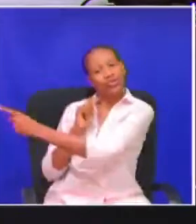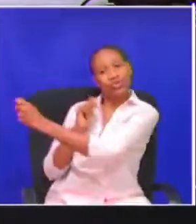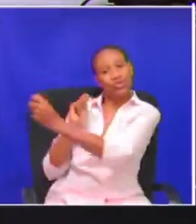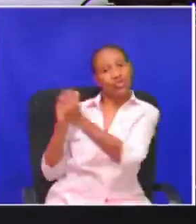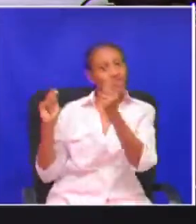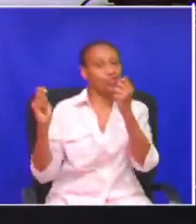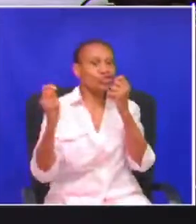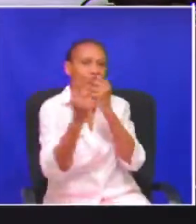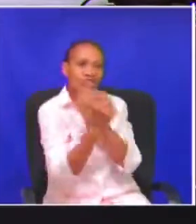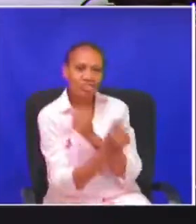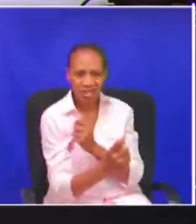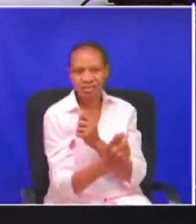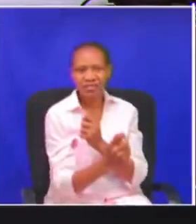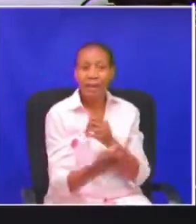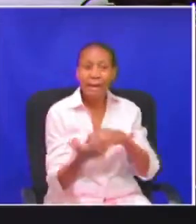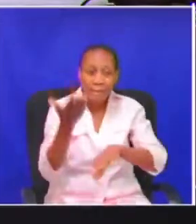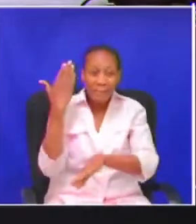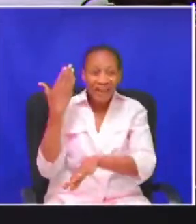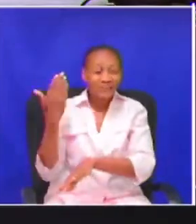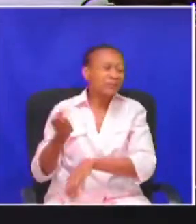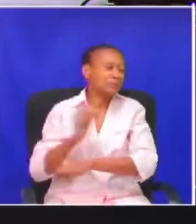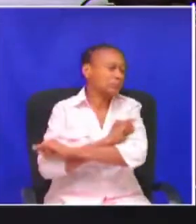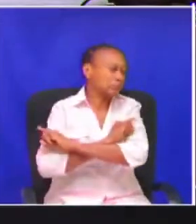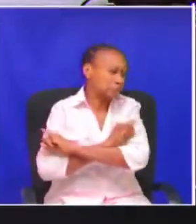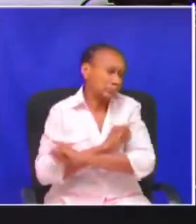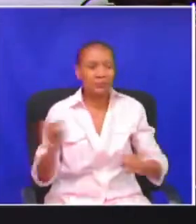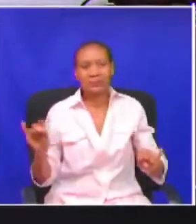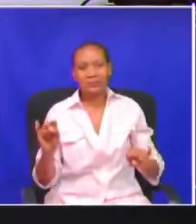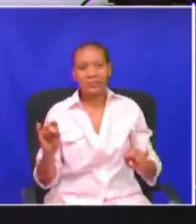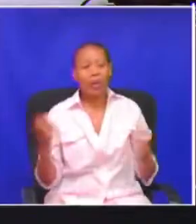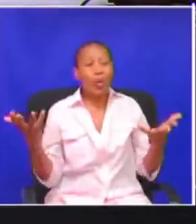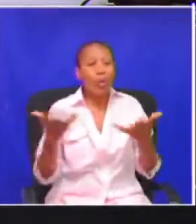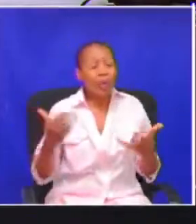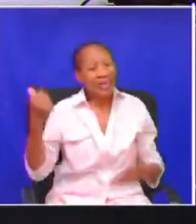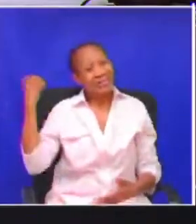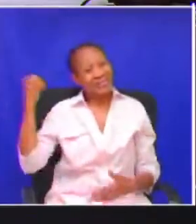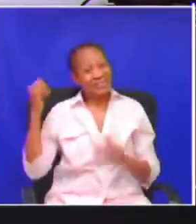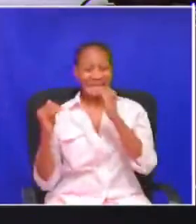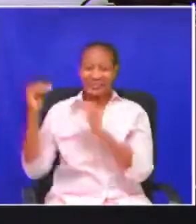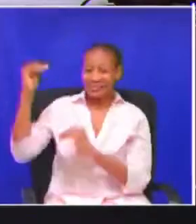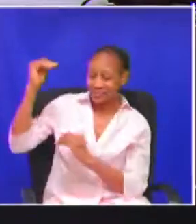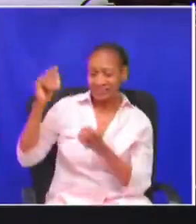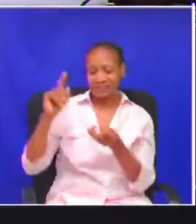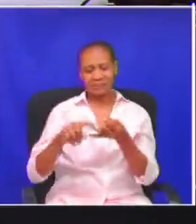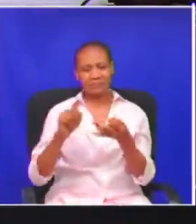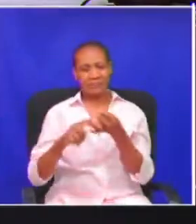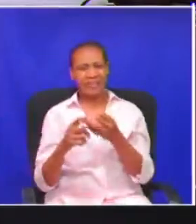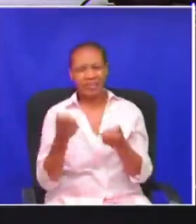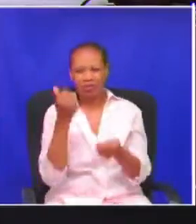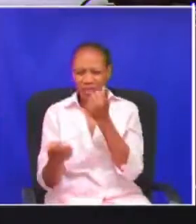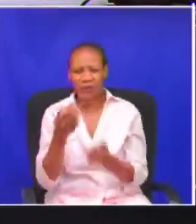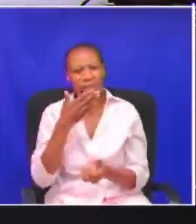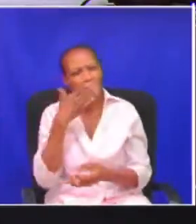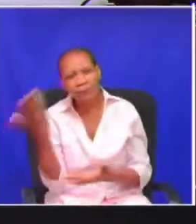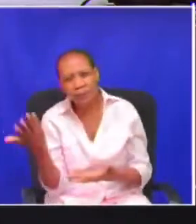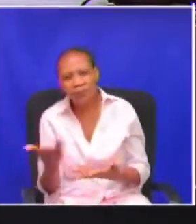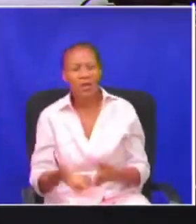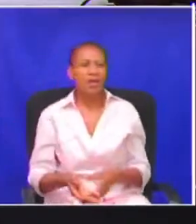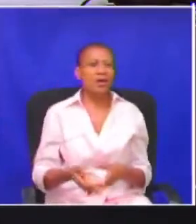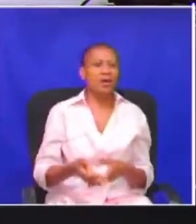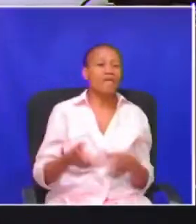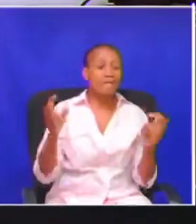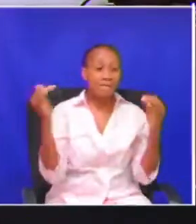of a horrible past where there was inequality, where there was injustice, and where there was no